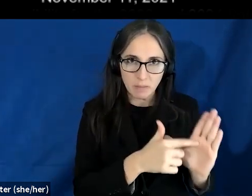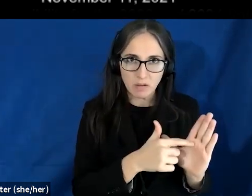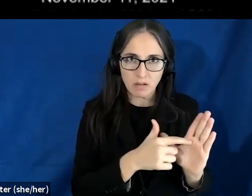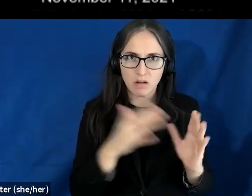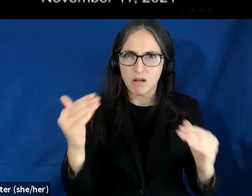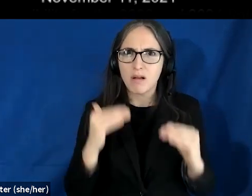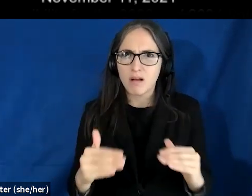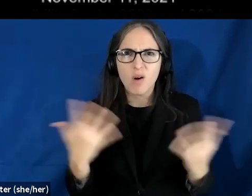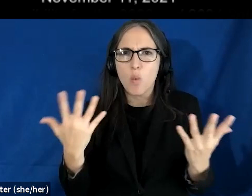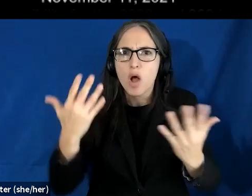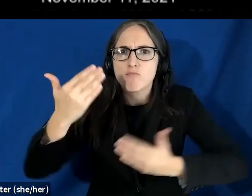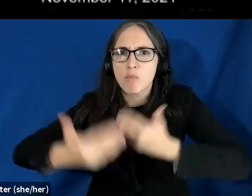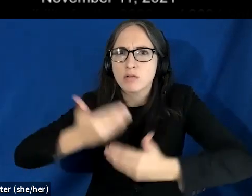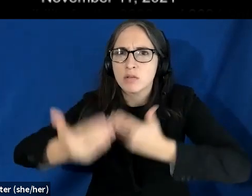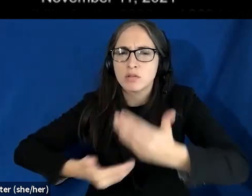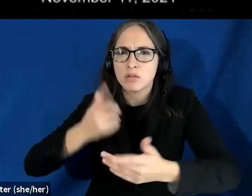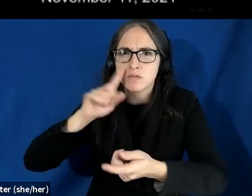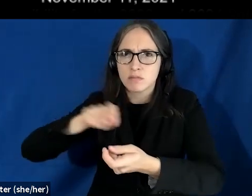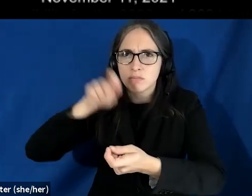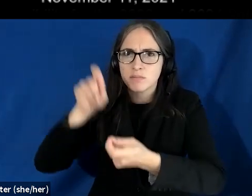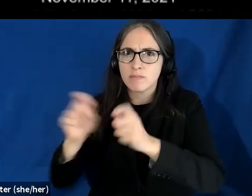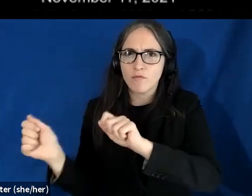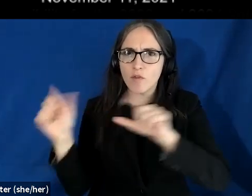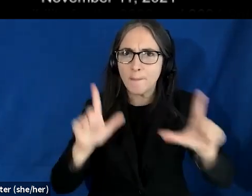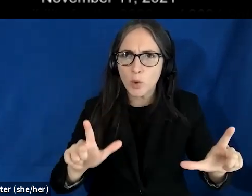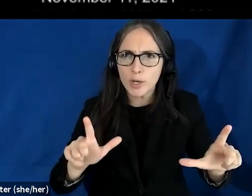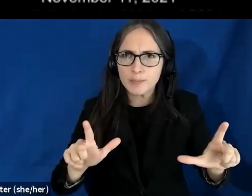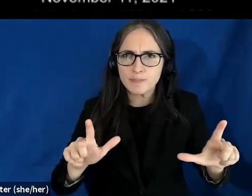of this particular framework? And